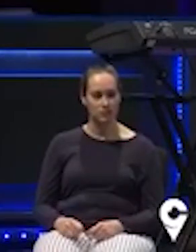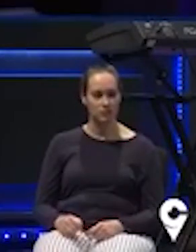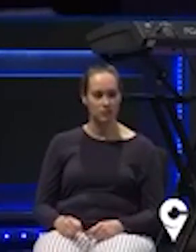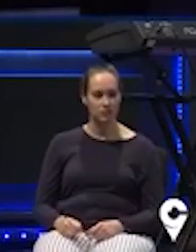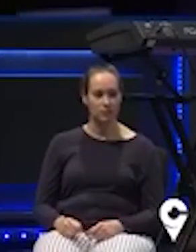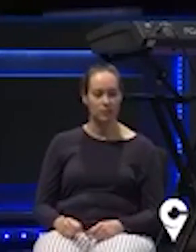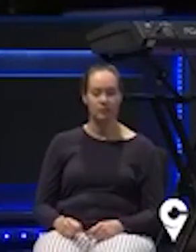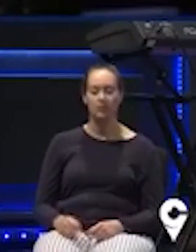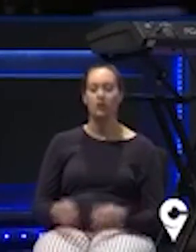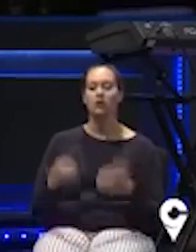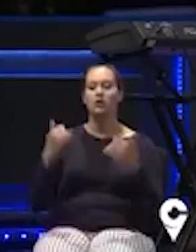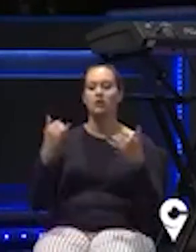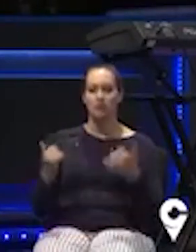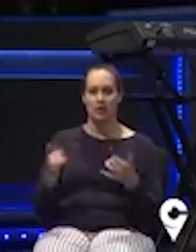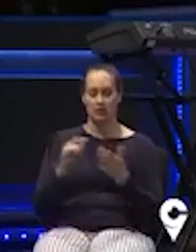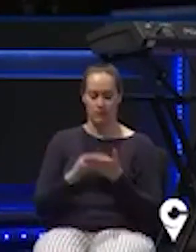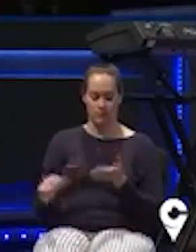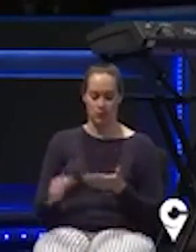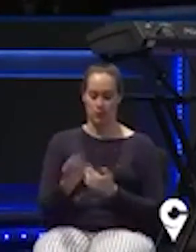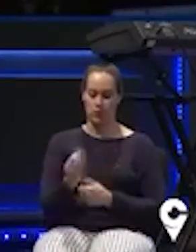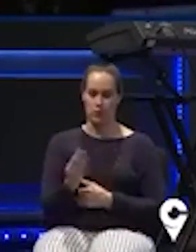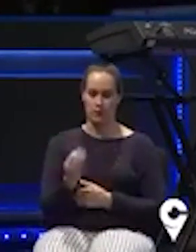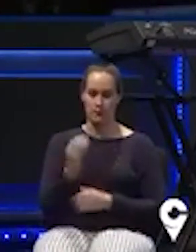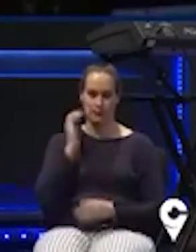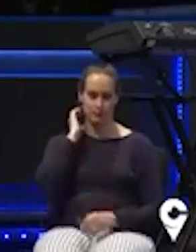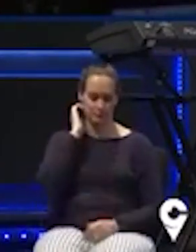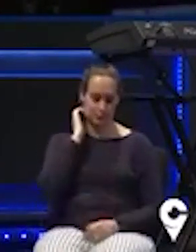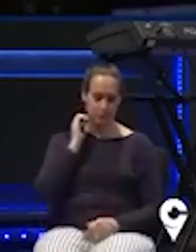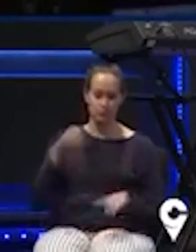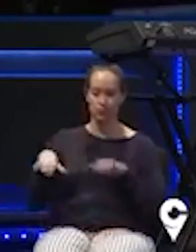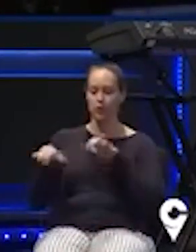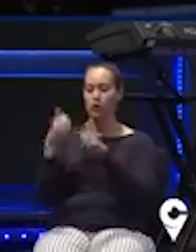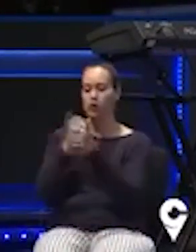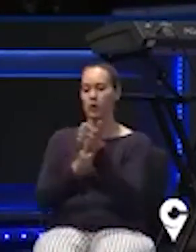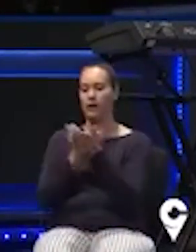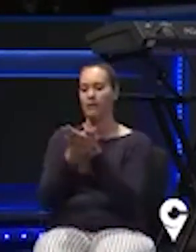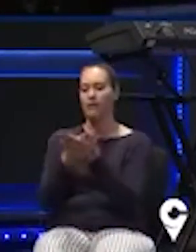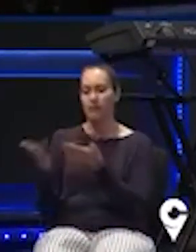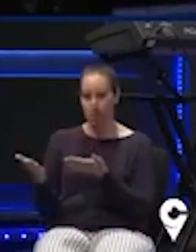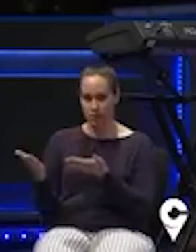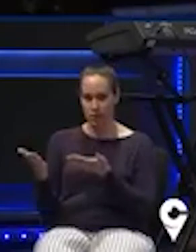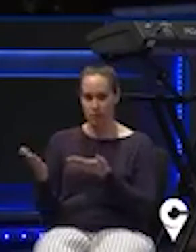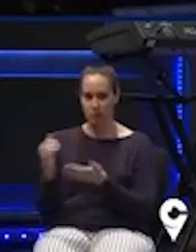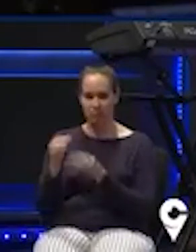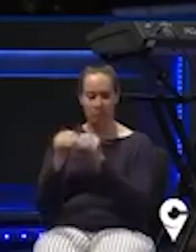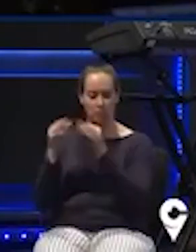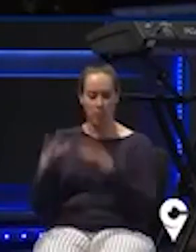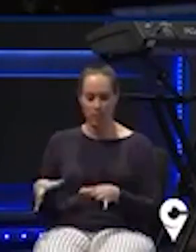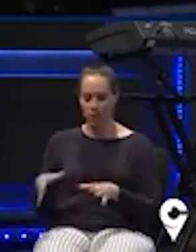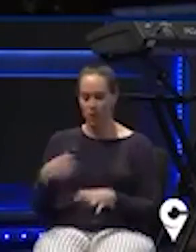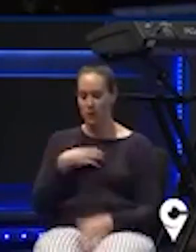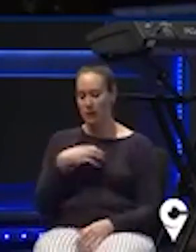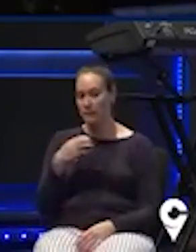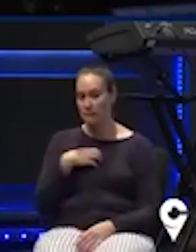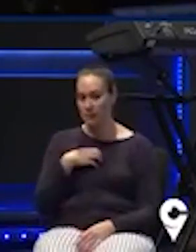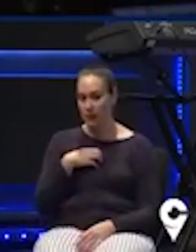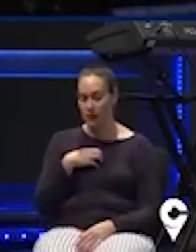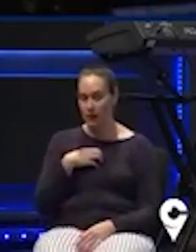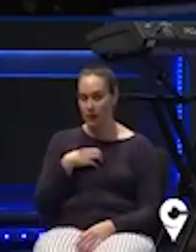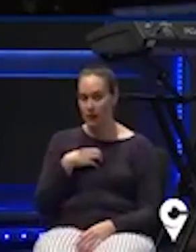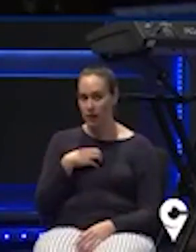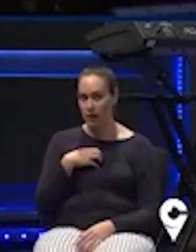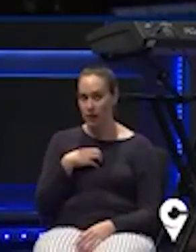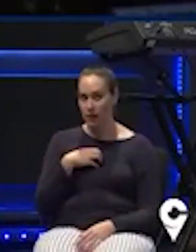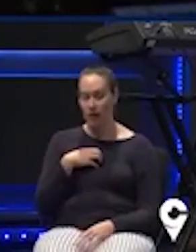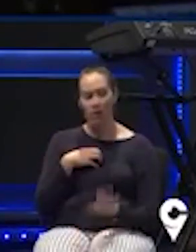All right, that brings us to verse 14. Do everything without complaining or arguing. Would you